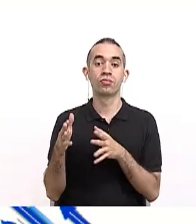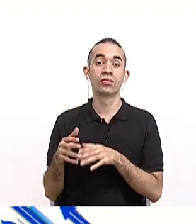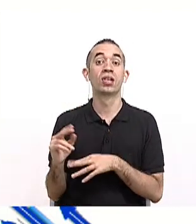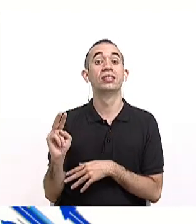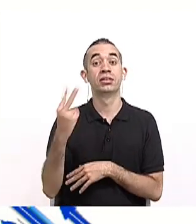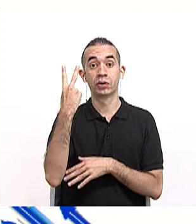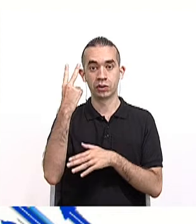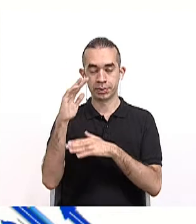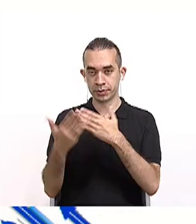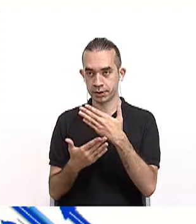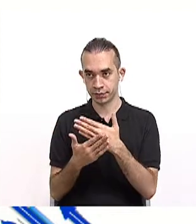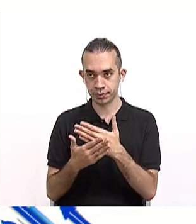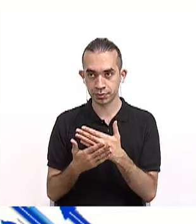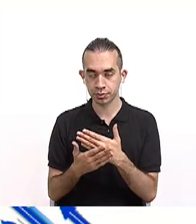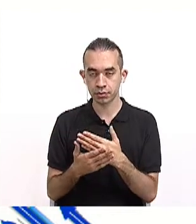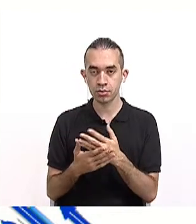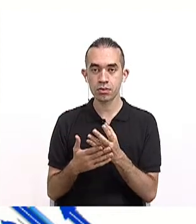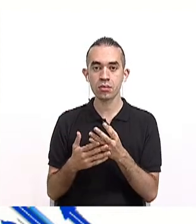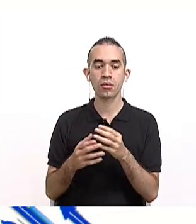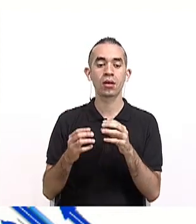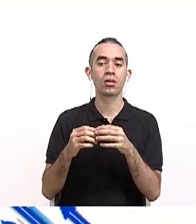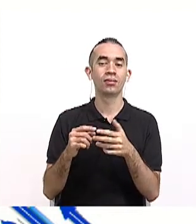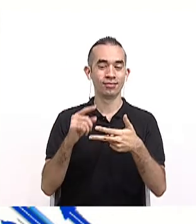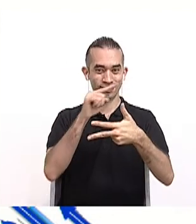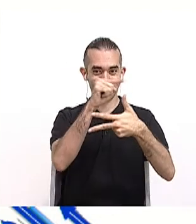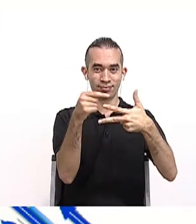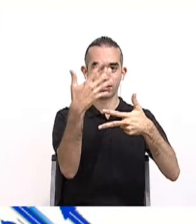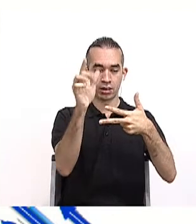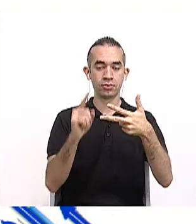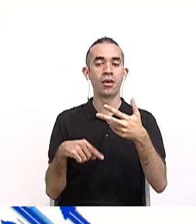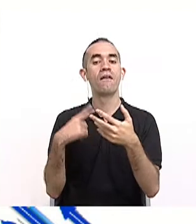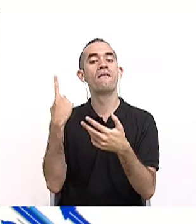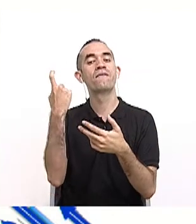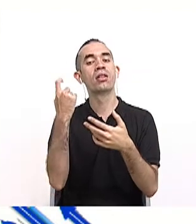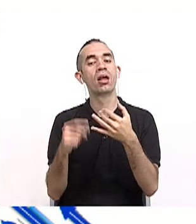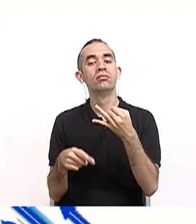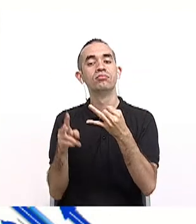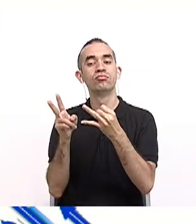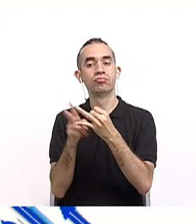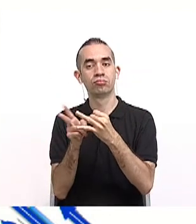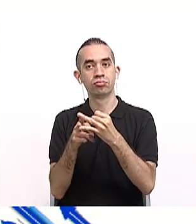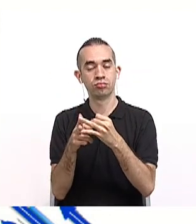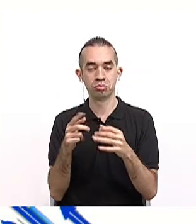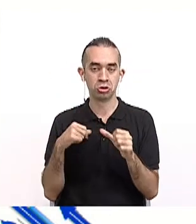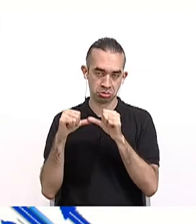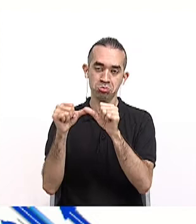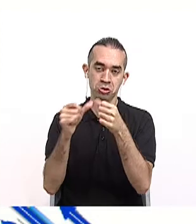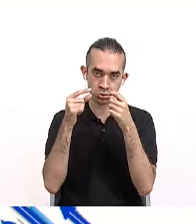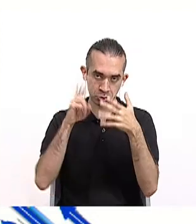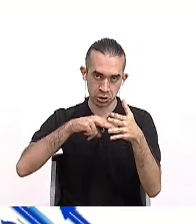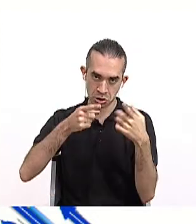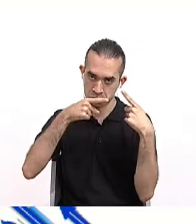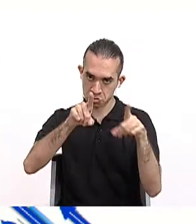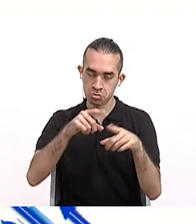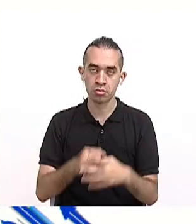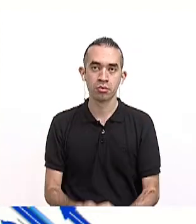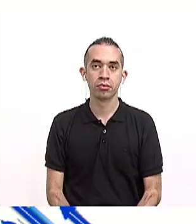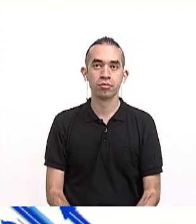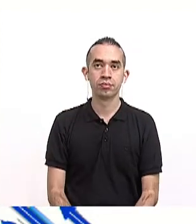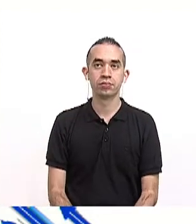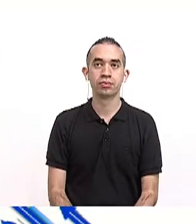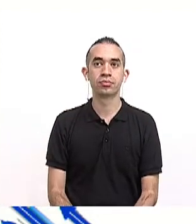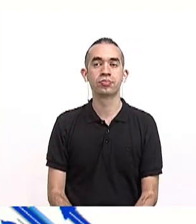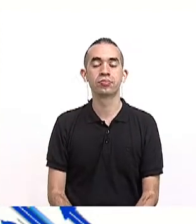reading with sentences number 4 and number 5. I'm going to continue reading for you. After almost